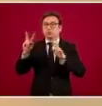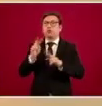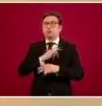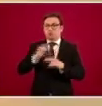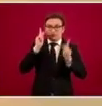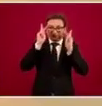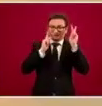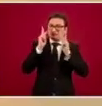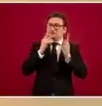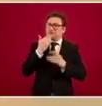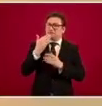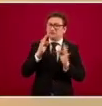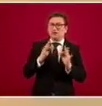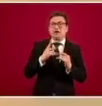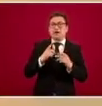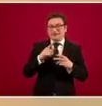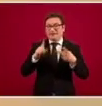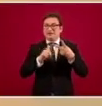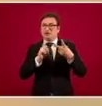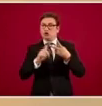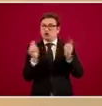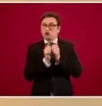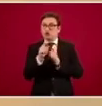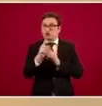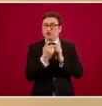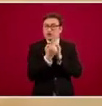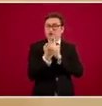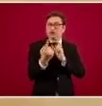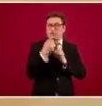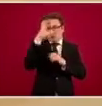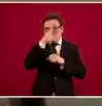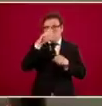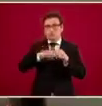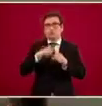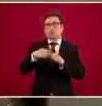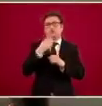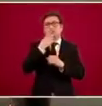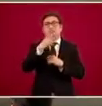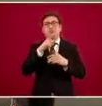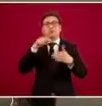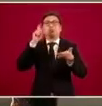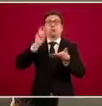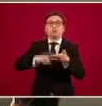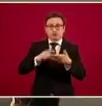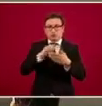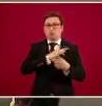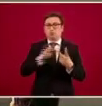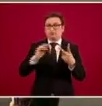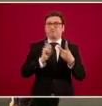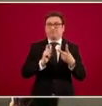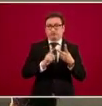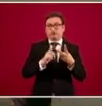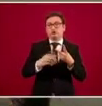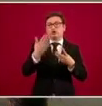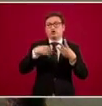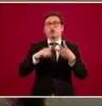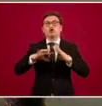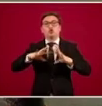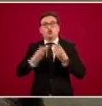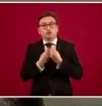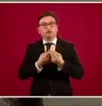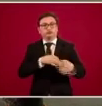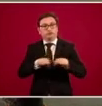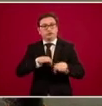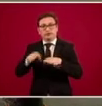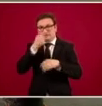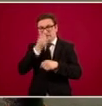to culture that we can basically, this is an initiative by the Ministry of Culture, and through this button we